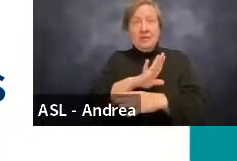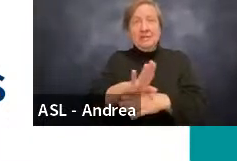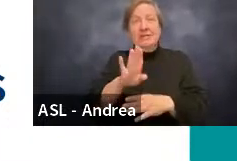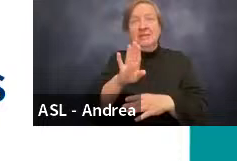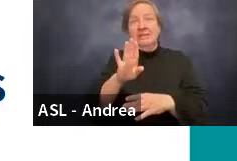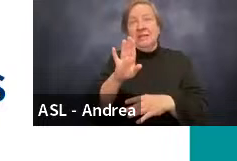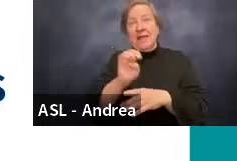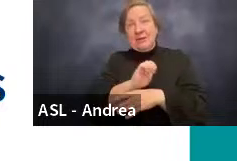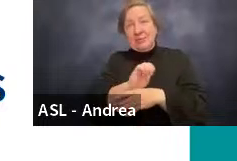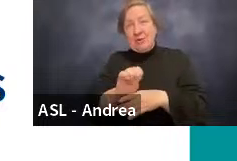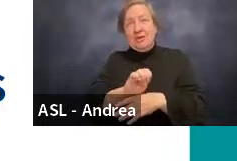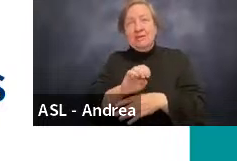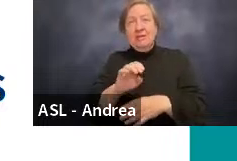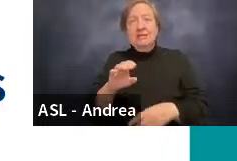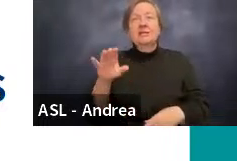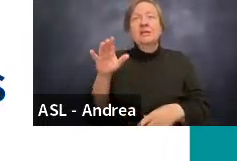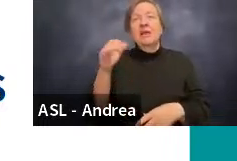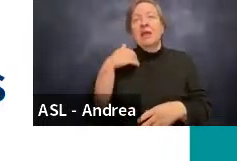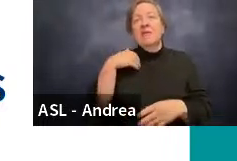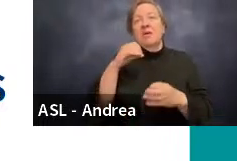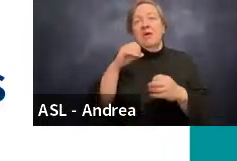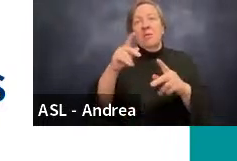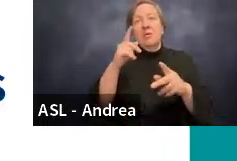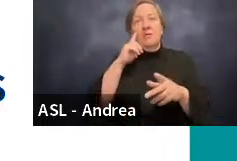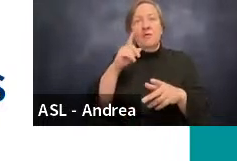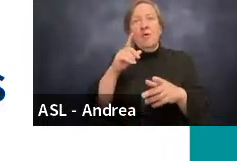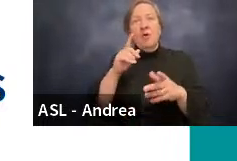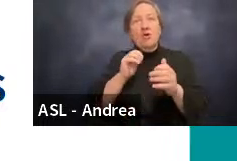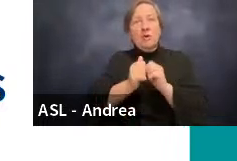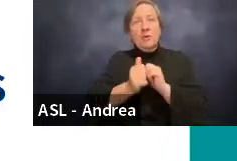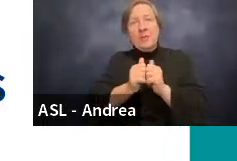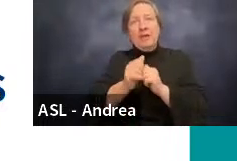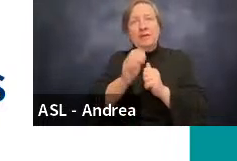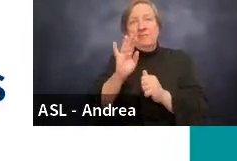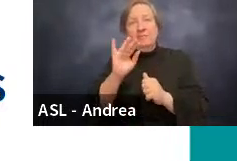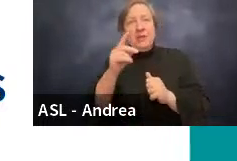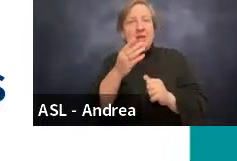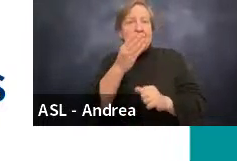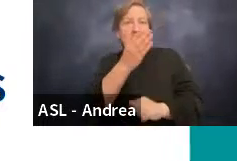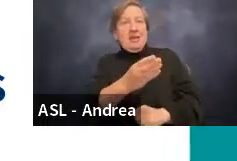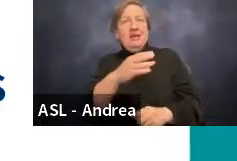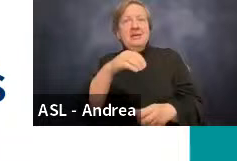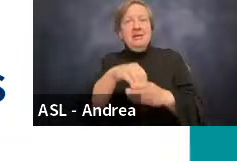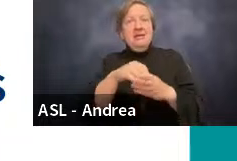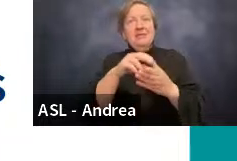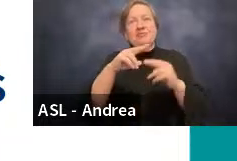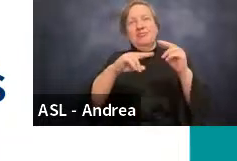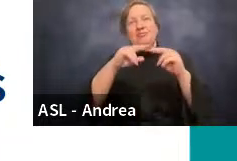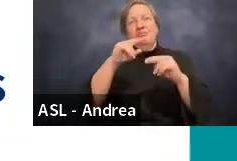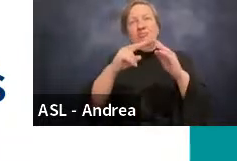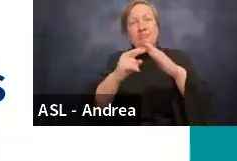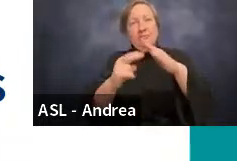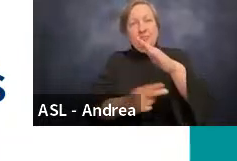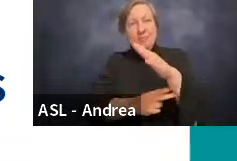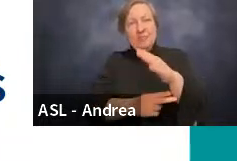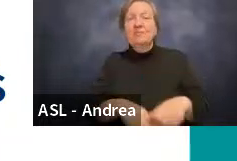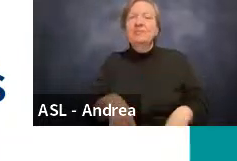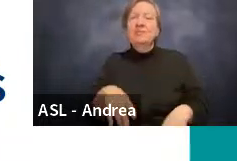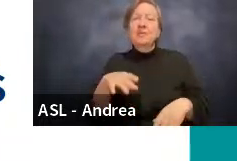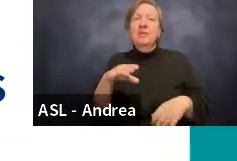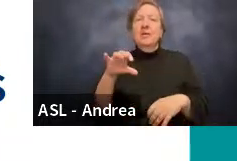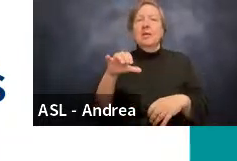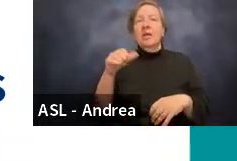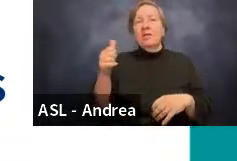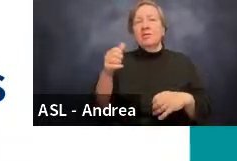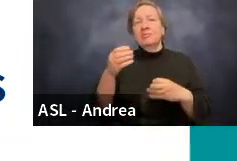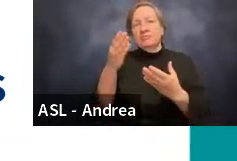certified firms have opportunities for competitive bids in bridge construction. Another is to provide opportunities for supporting small